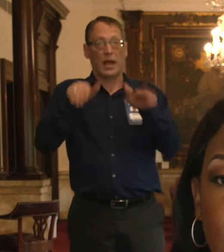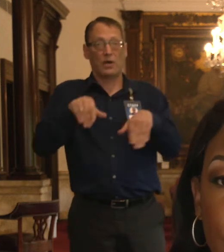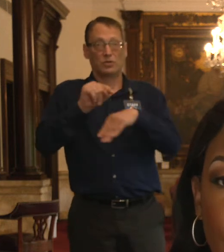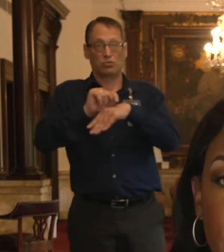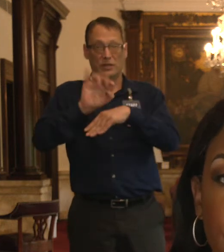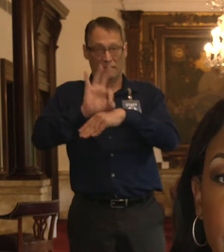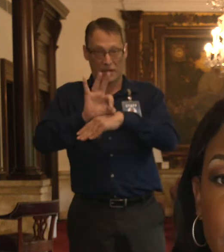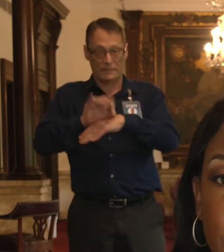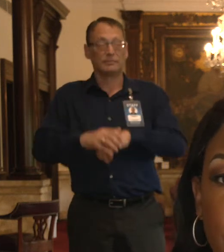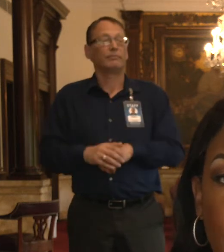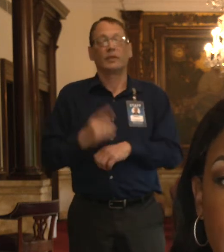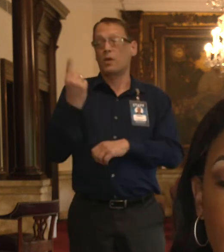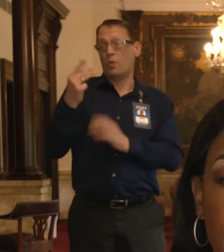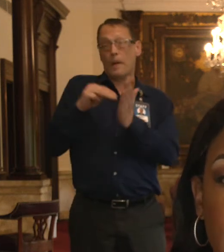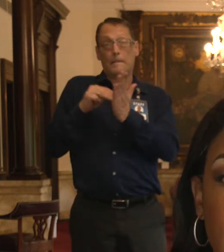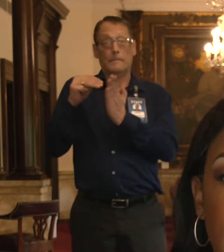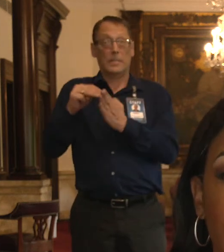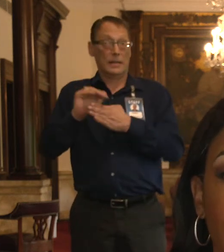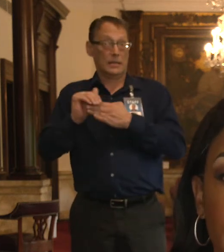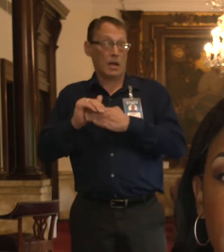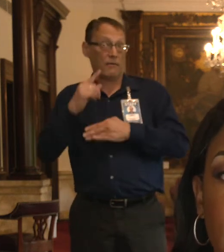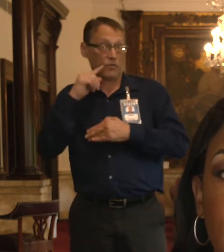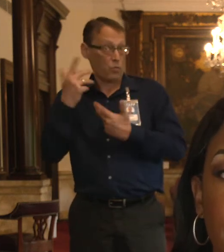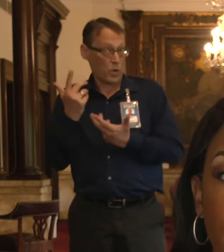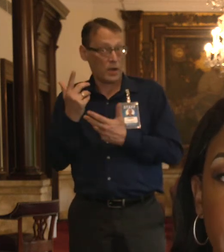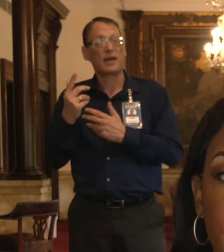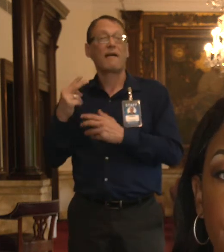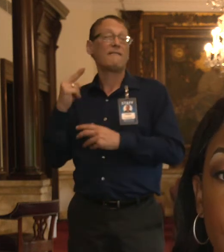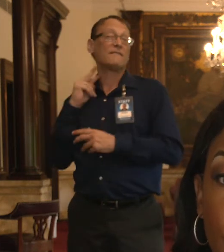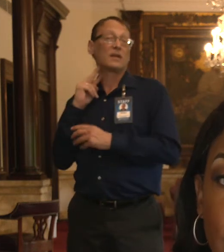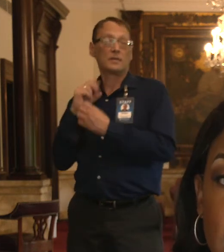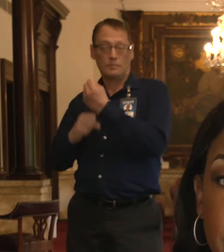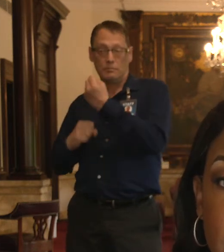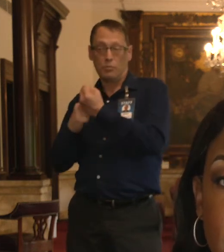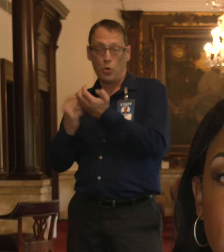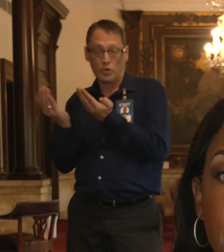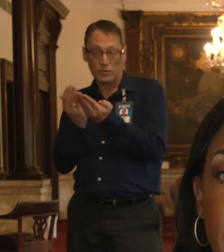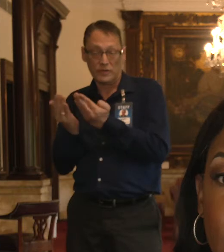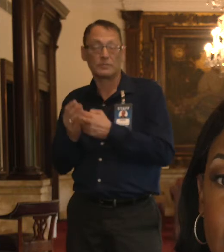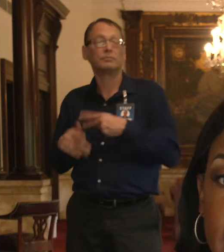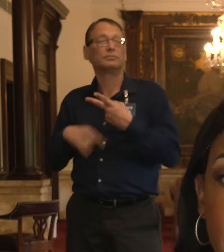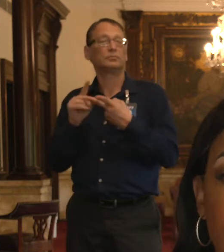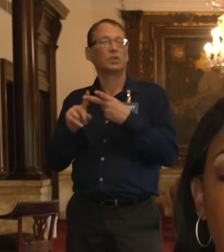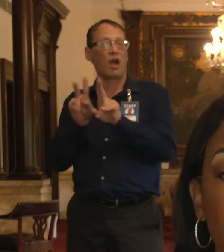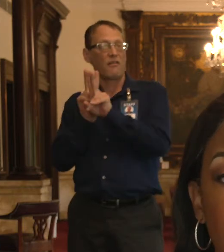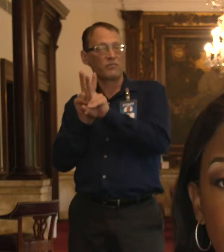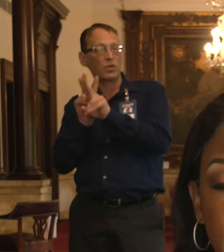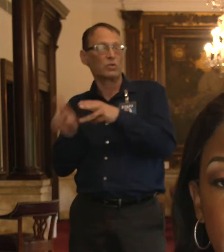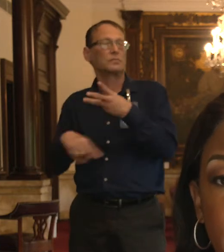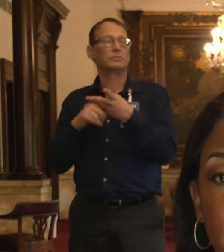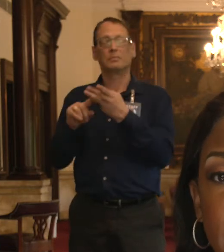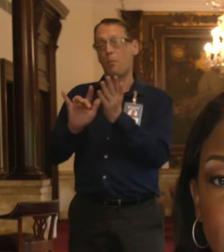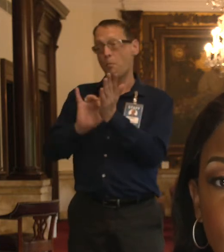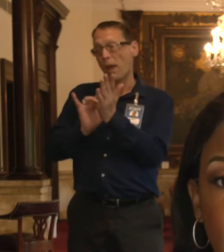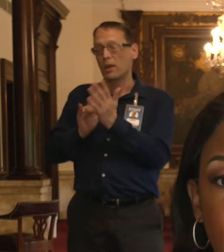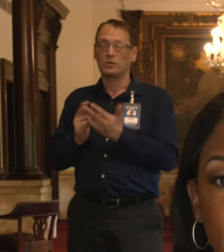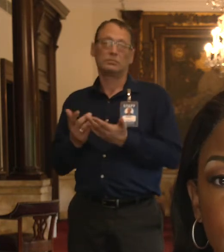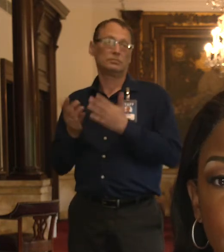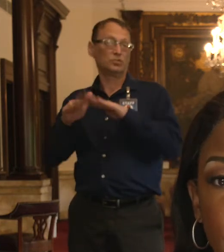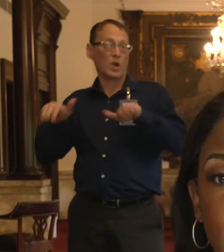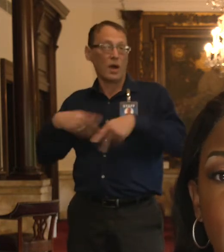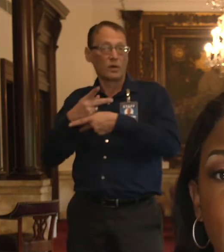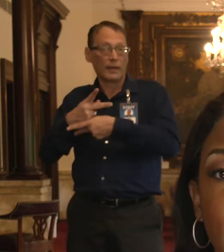million towards victim support services, including supporting funeral expenses, medical needs, child care, mental